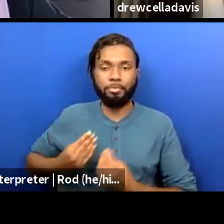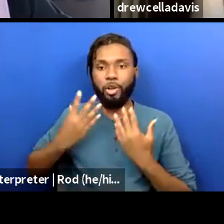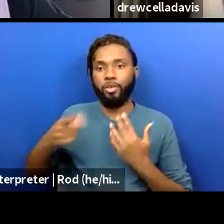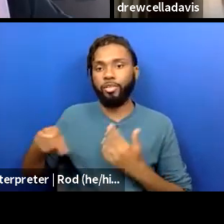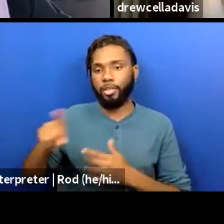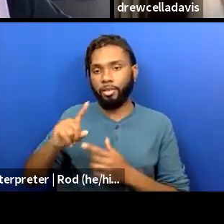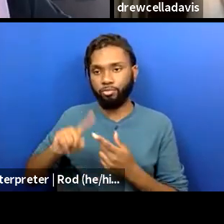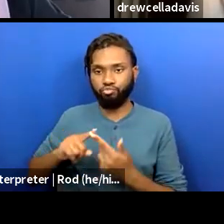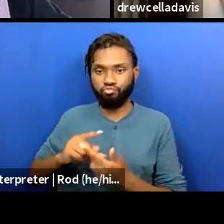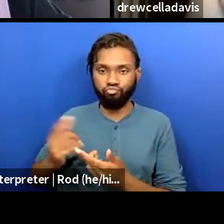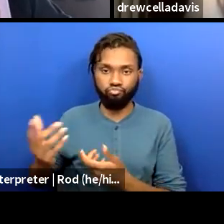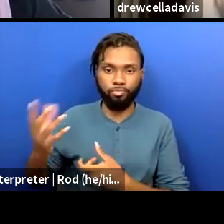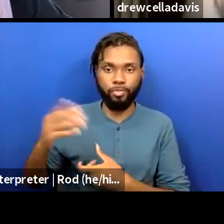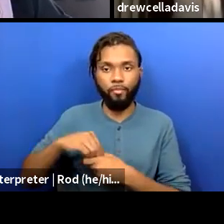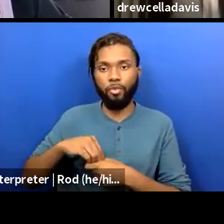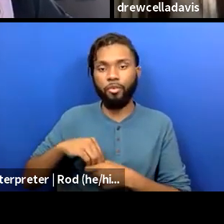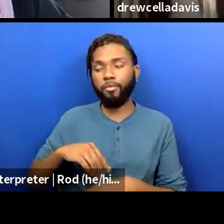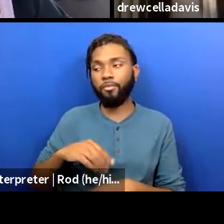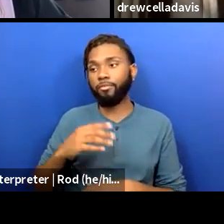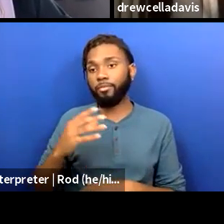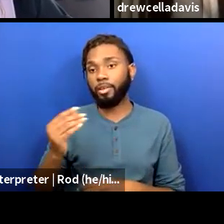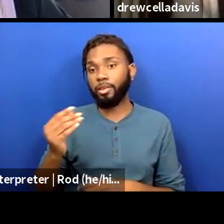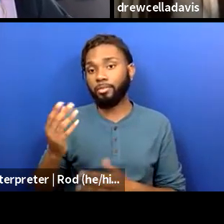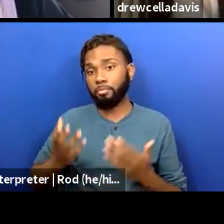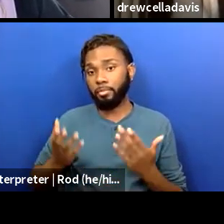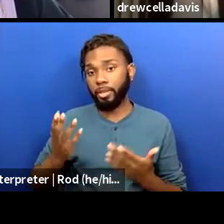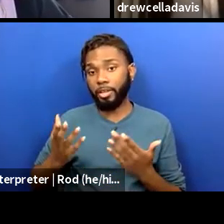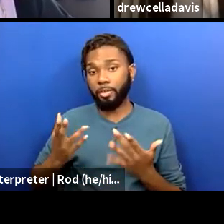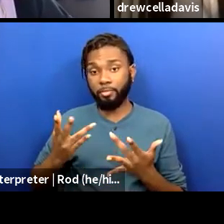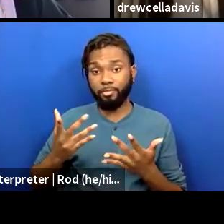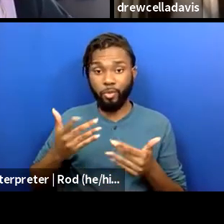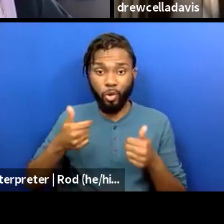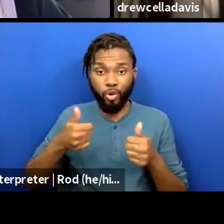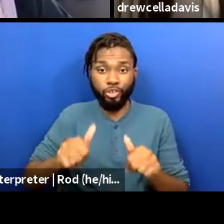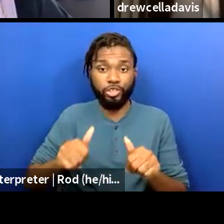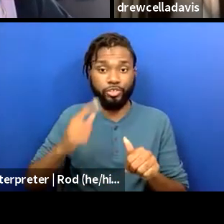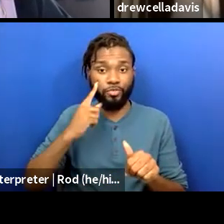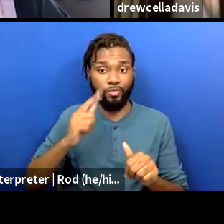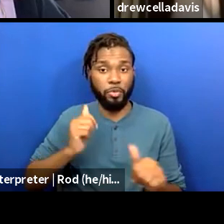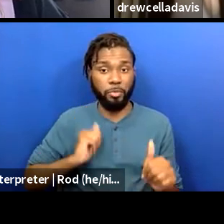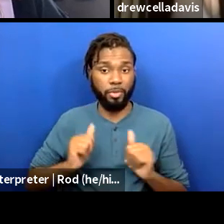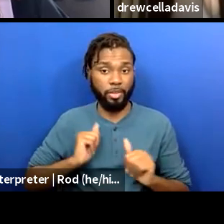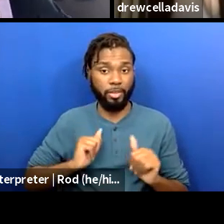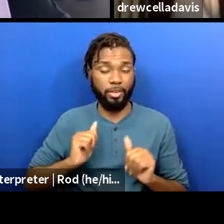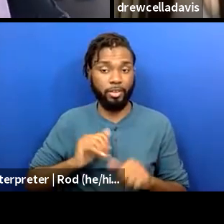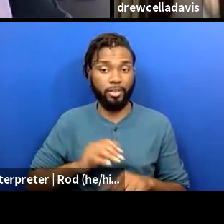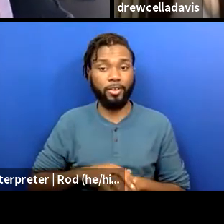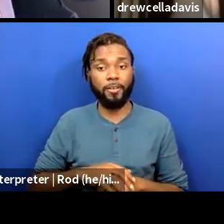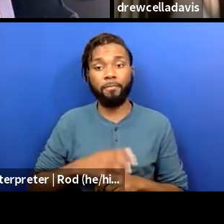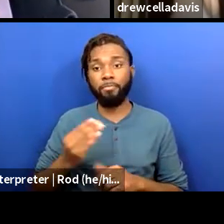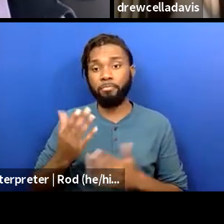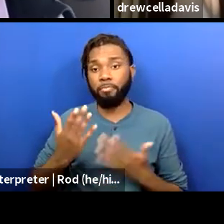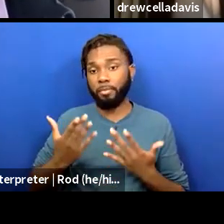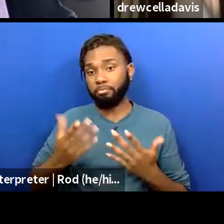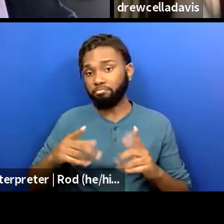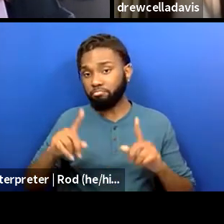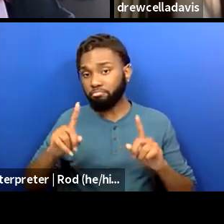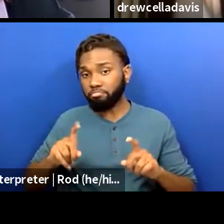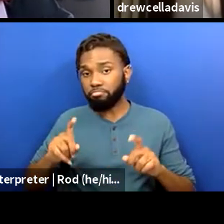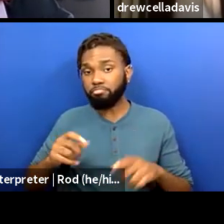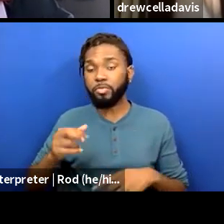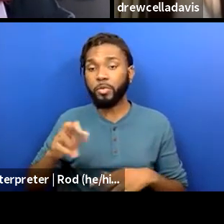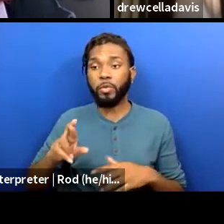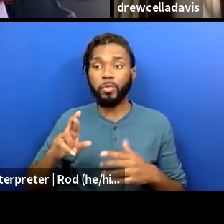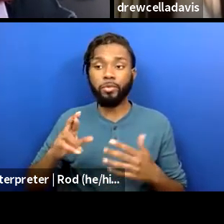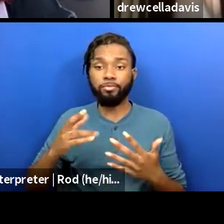and to maybe audition for a play and to test it out and overcome that